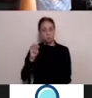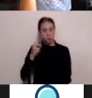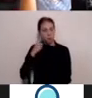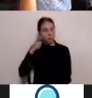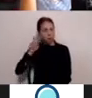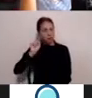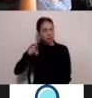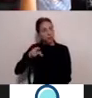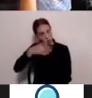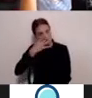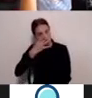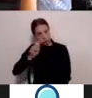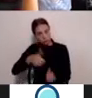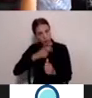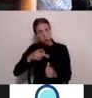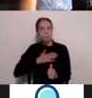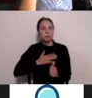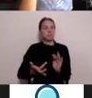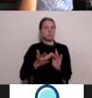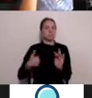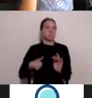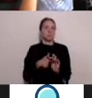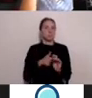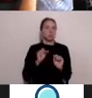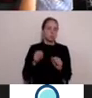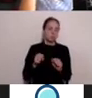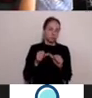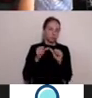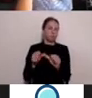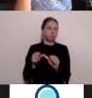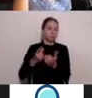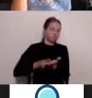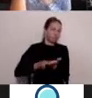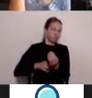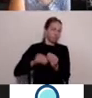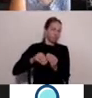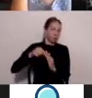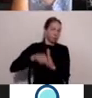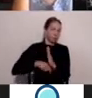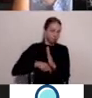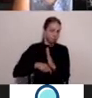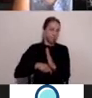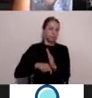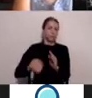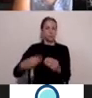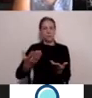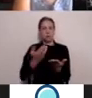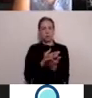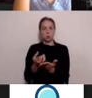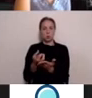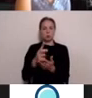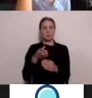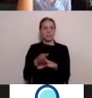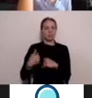following up on that, please feel free to reach out to us and we can continue to discuss that and point to some resources once we've had some time to do a little